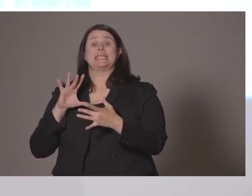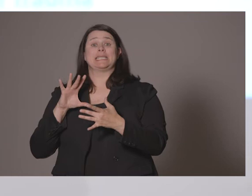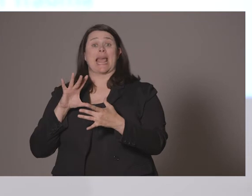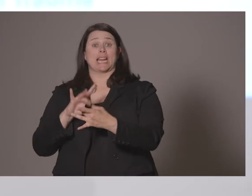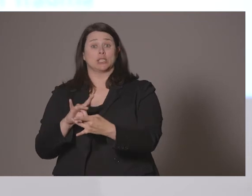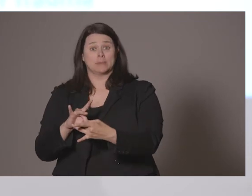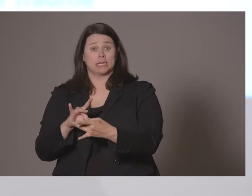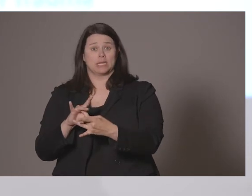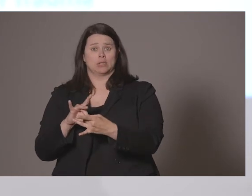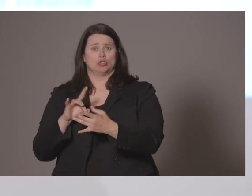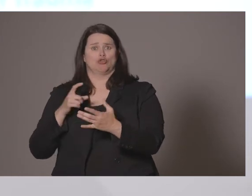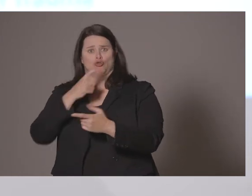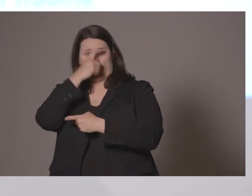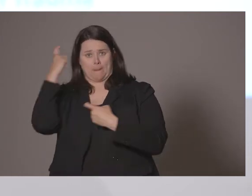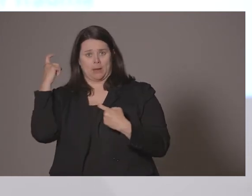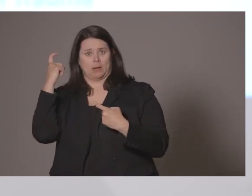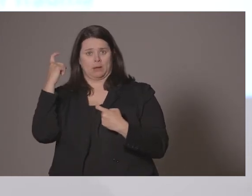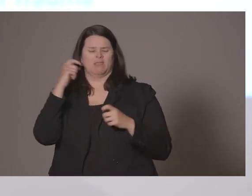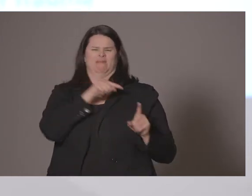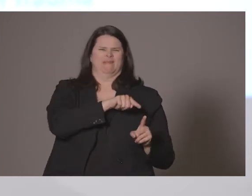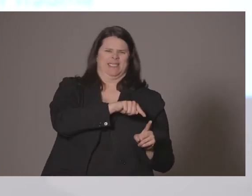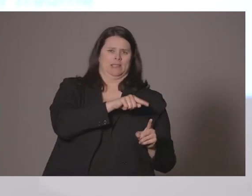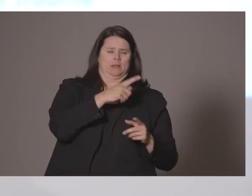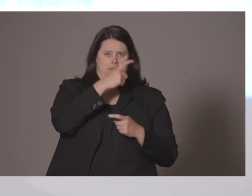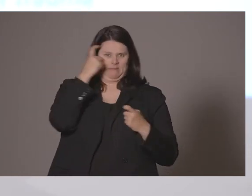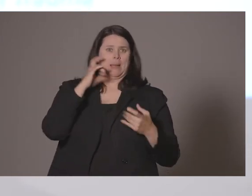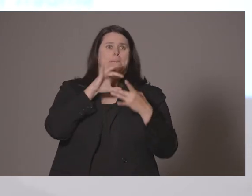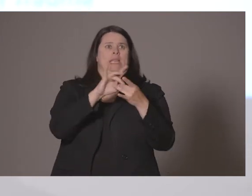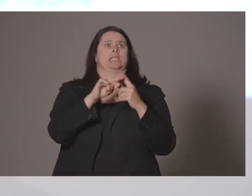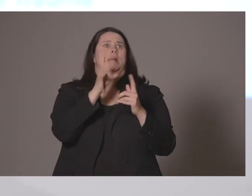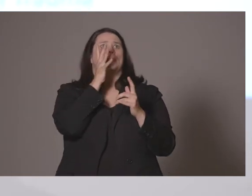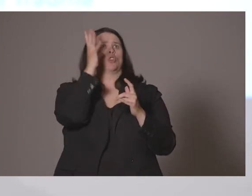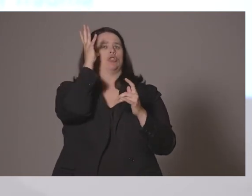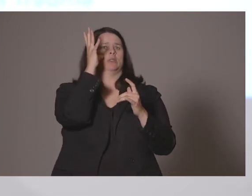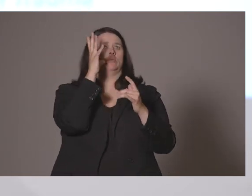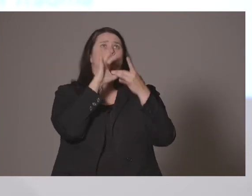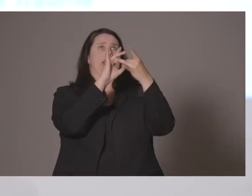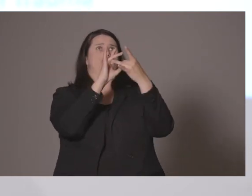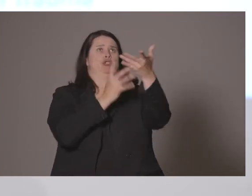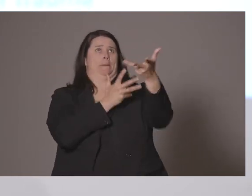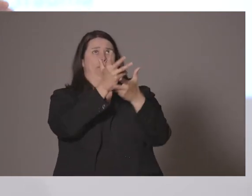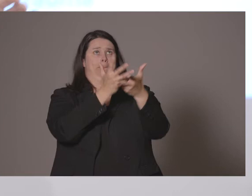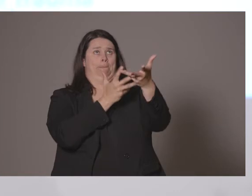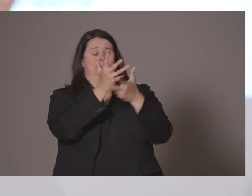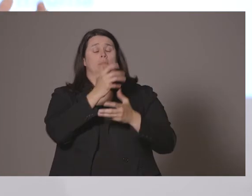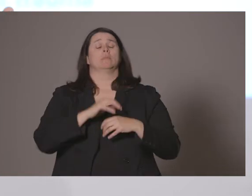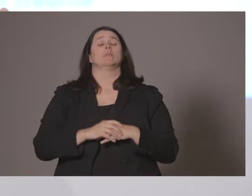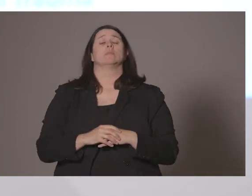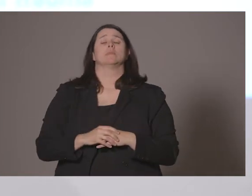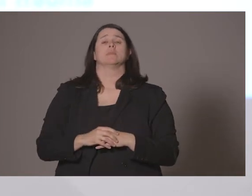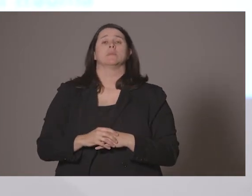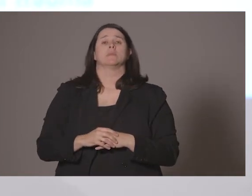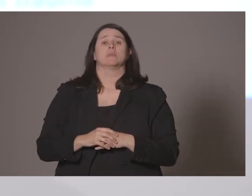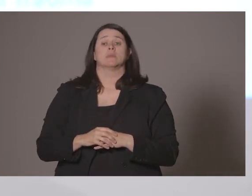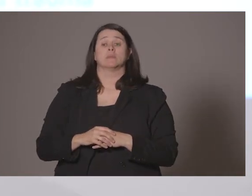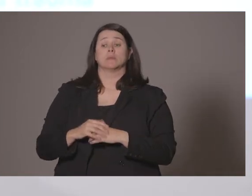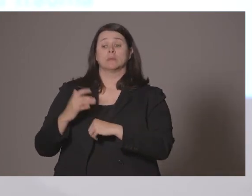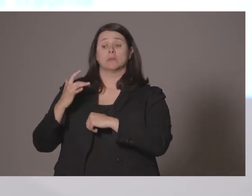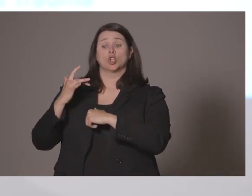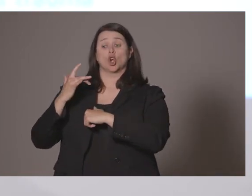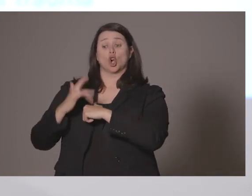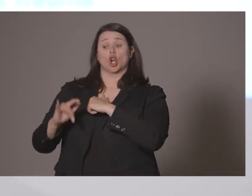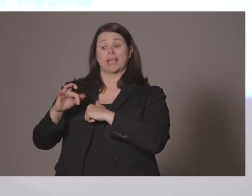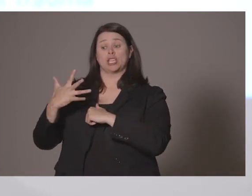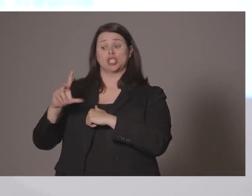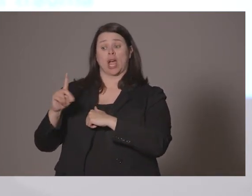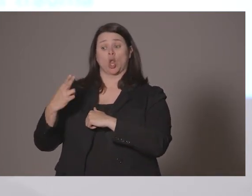caregiver-child relationship. And then early childhood trauma, one of the things that it goes with the developmental trauma